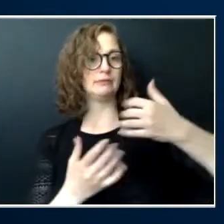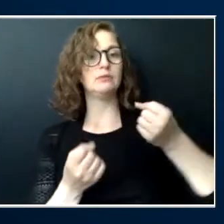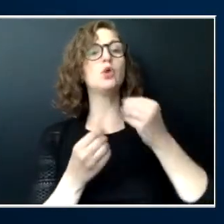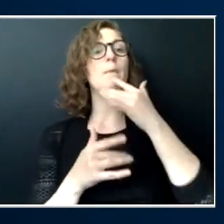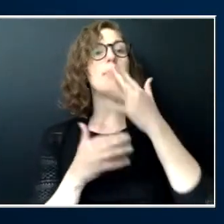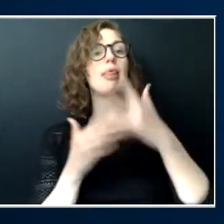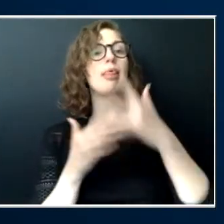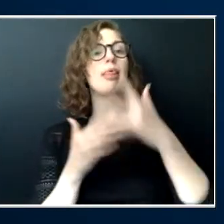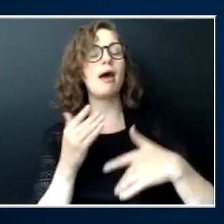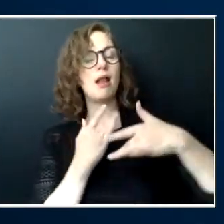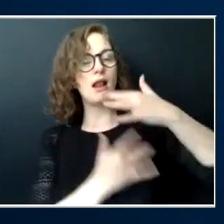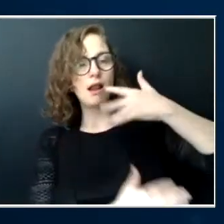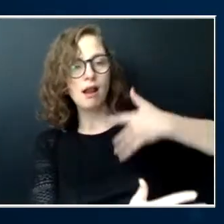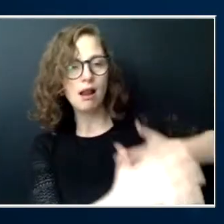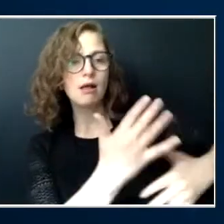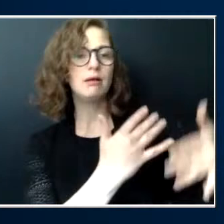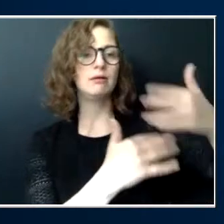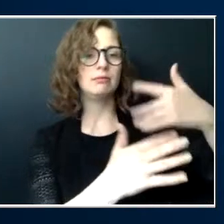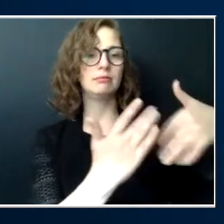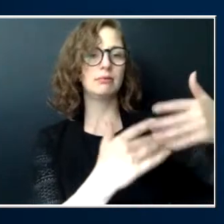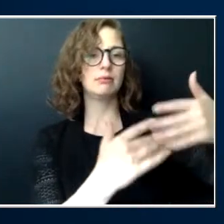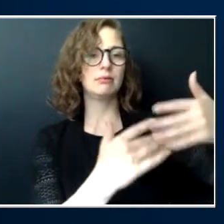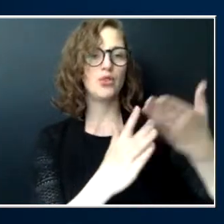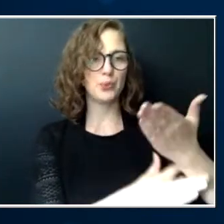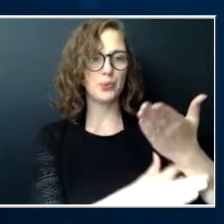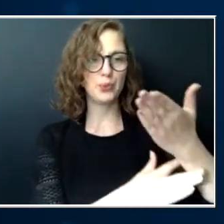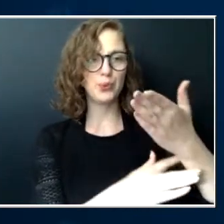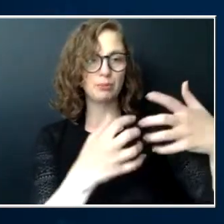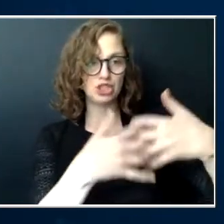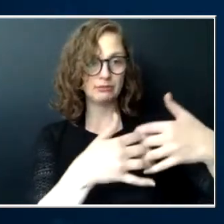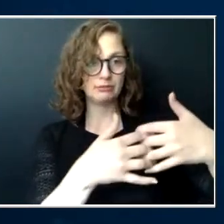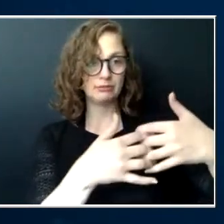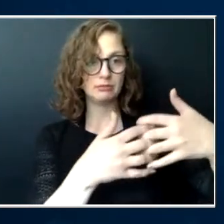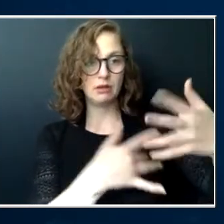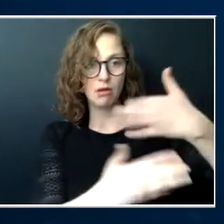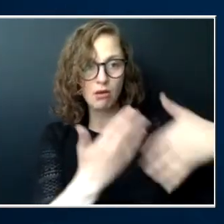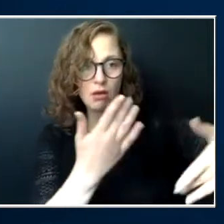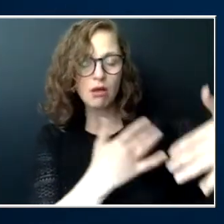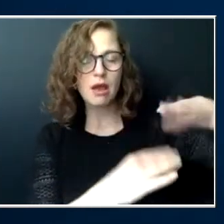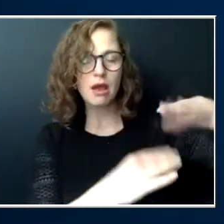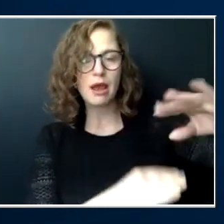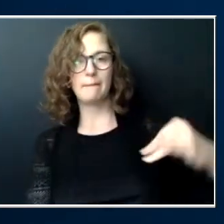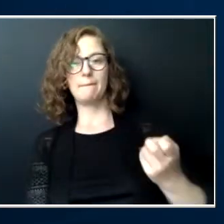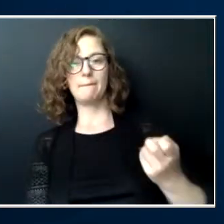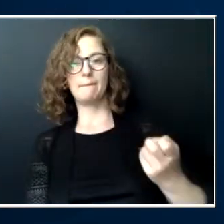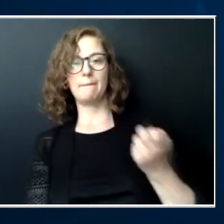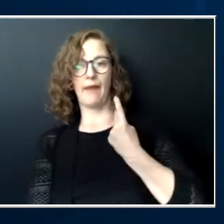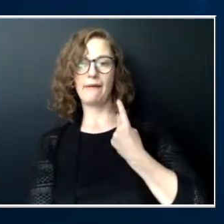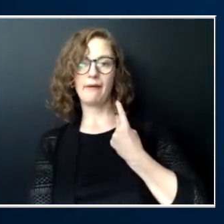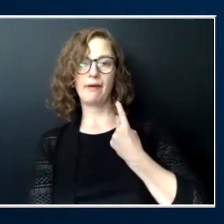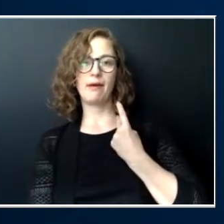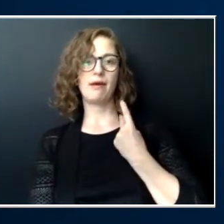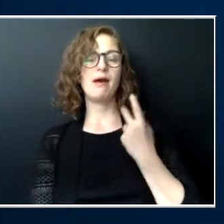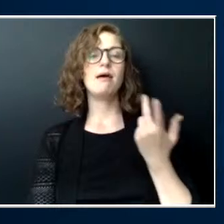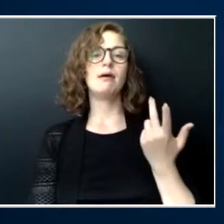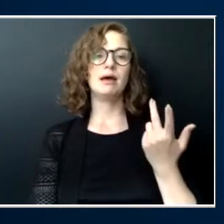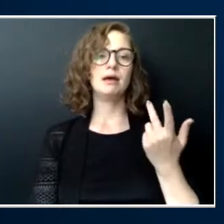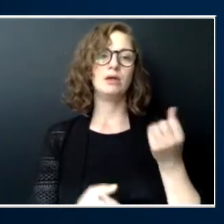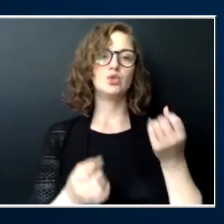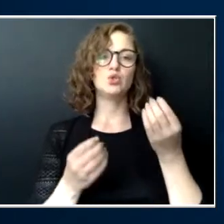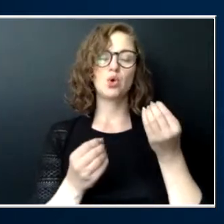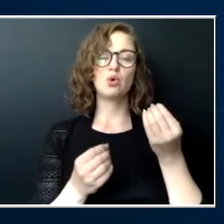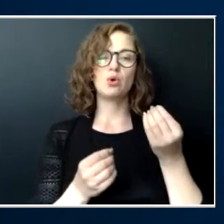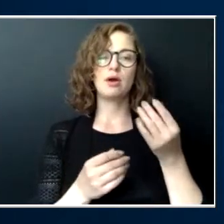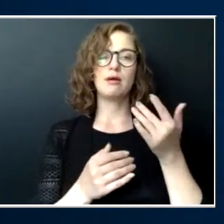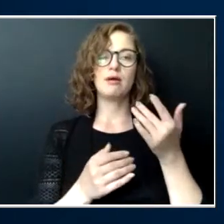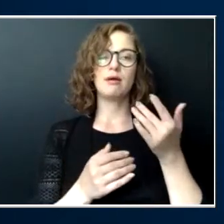So it's like a circuit. And the blood, and basically that machine just filters out the part that's rich in your body's, the soldier cells,